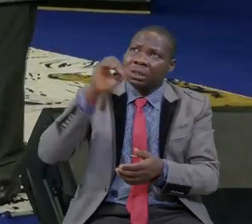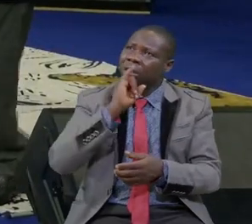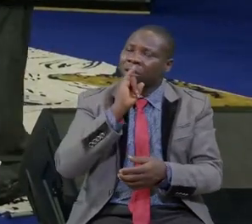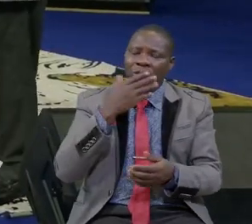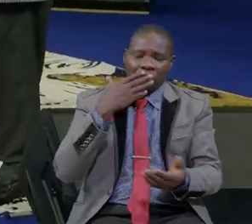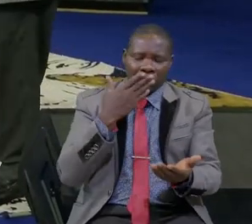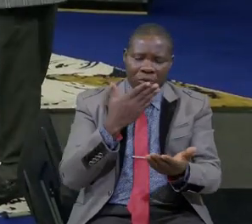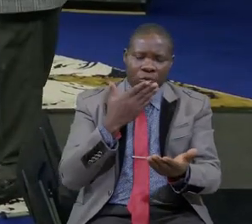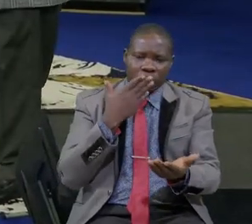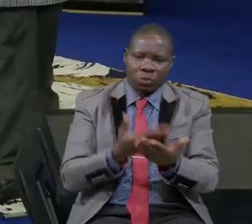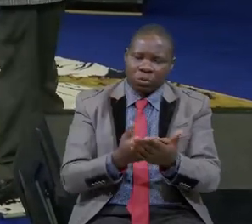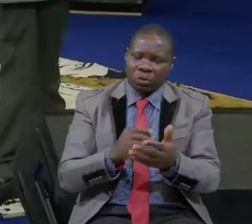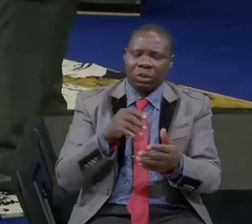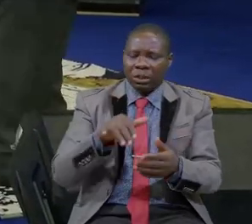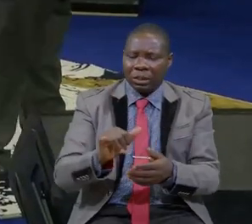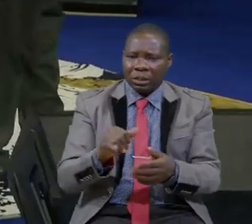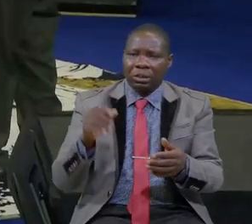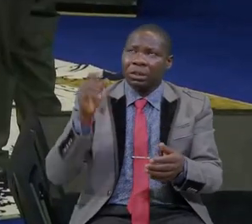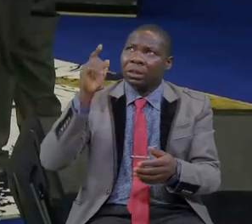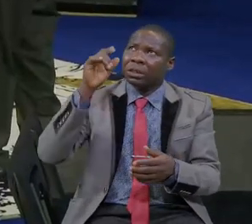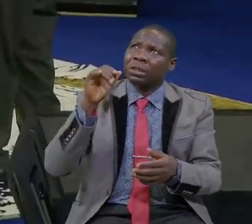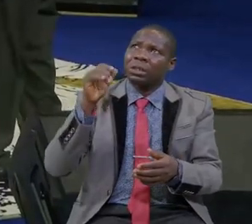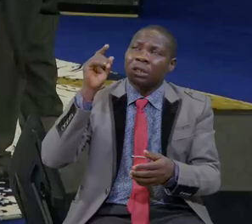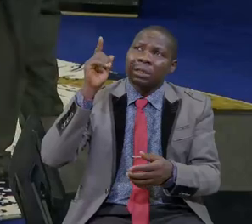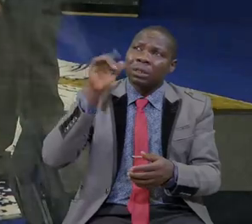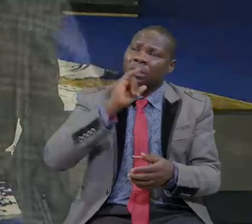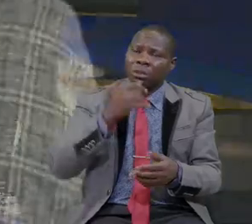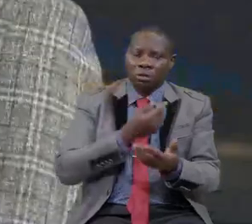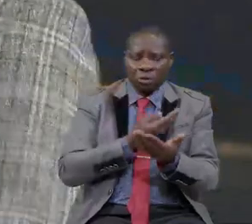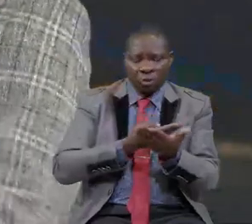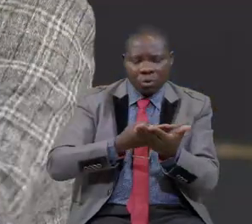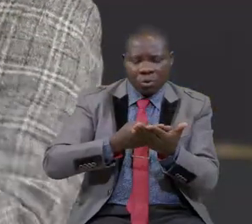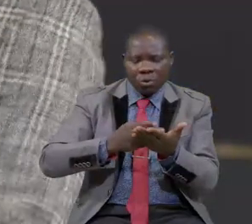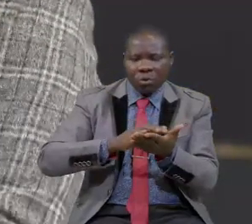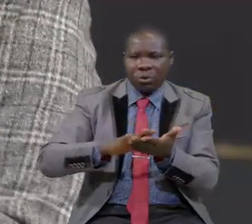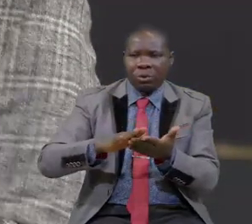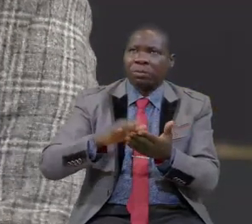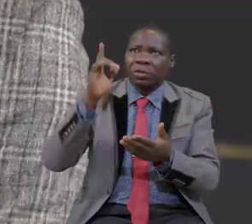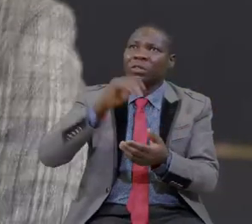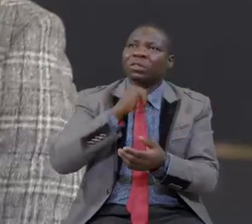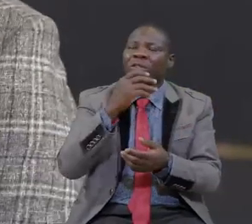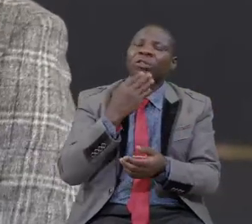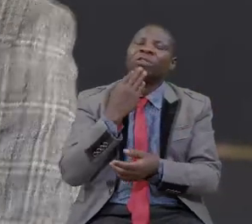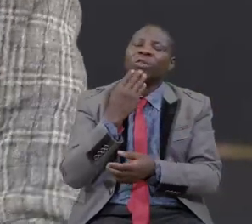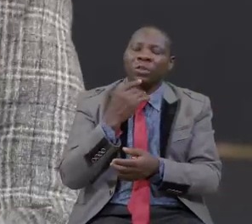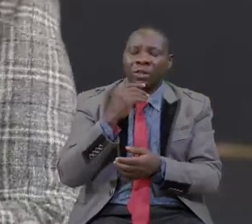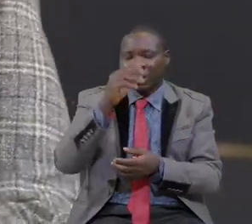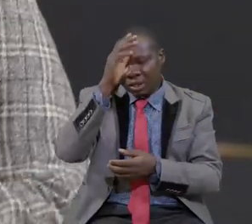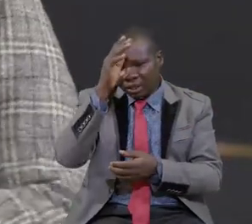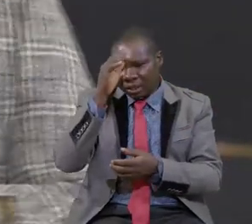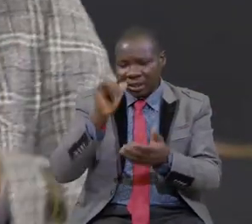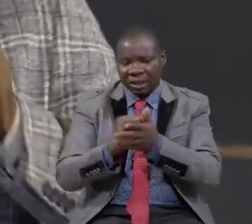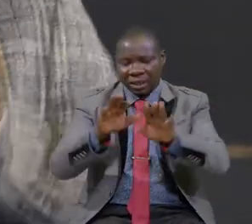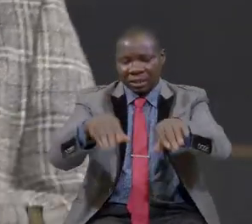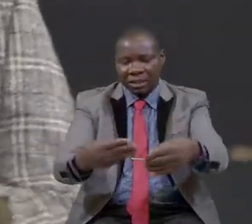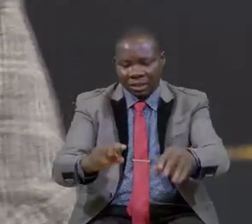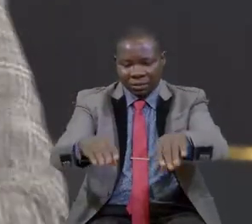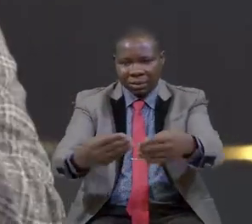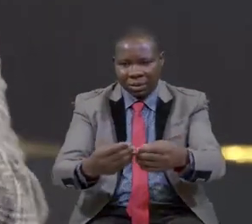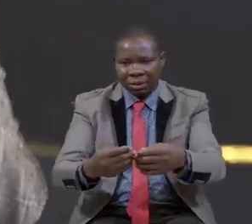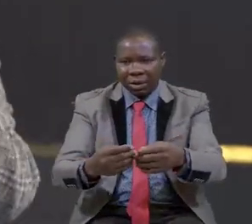it's not a sugar daddy. Just give and give and give and not demand a new life. We must